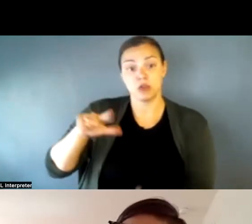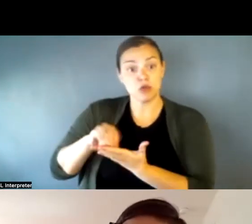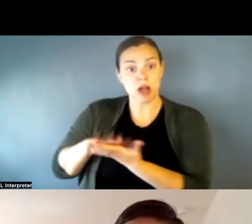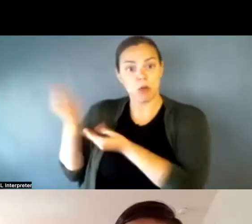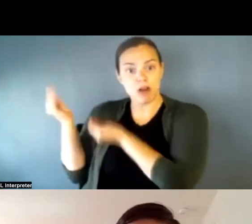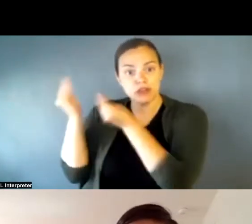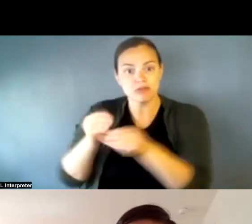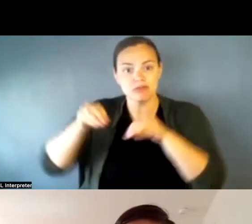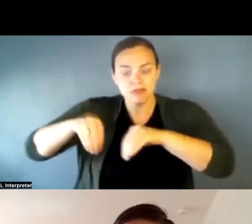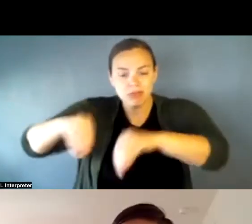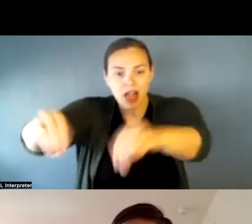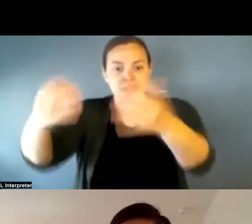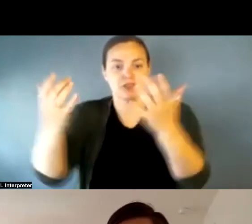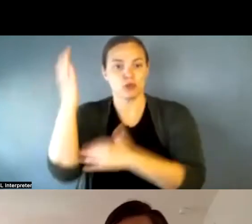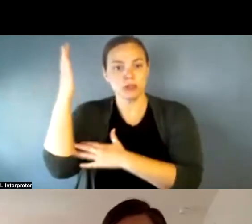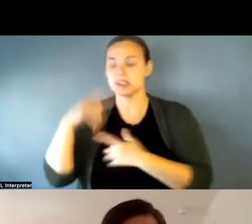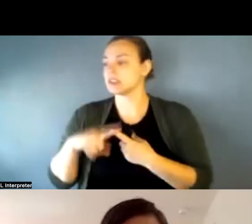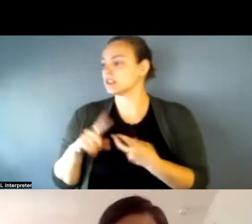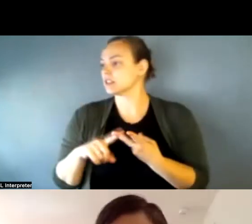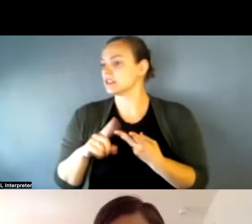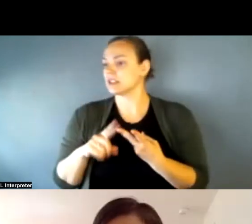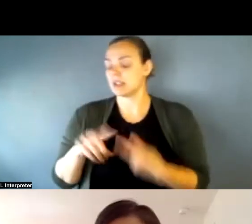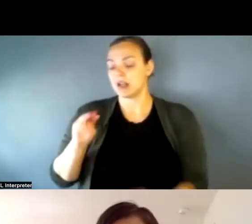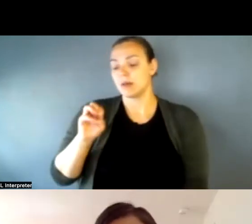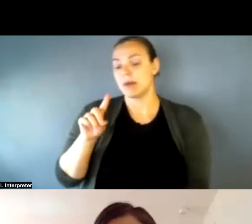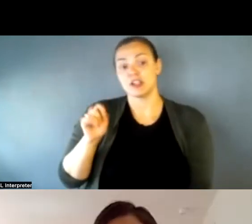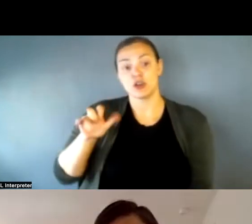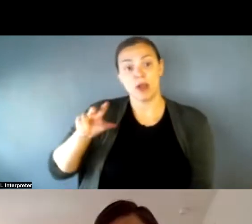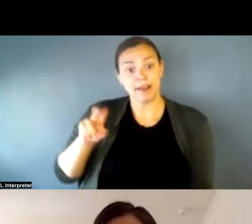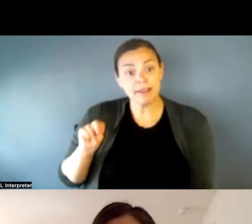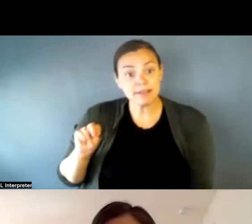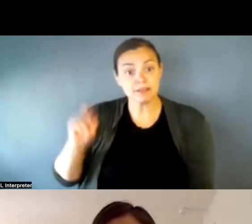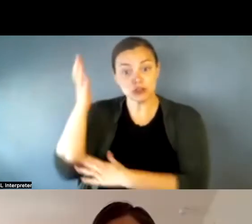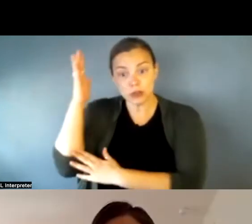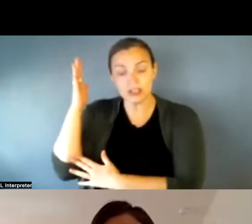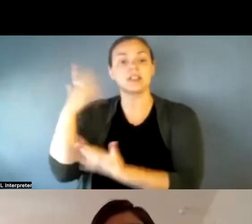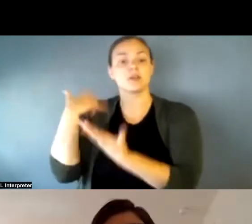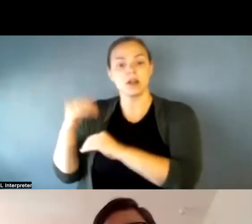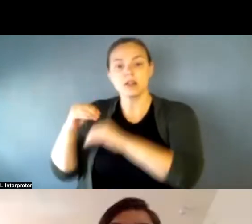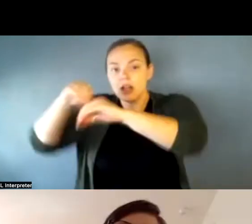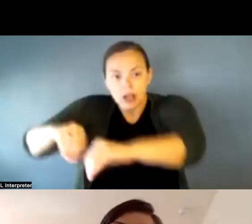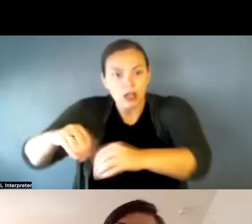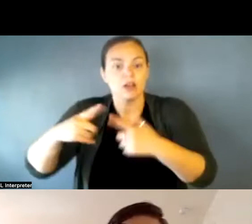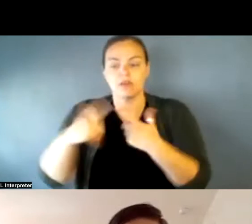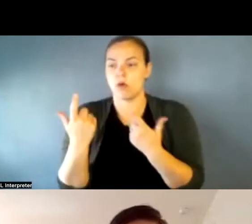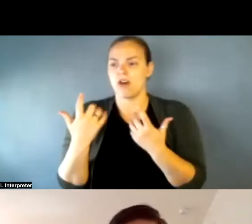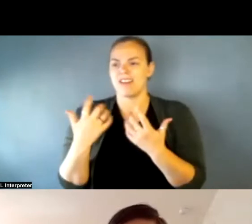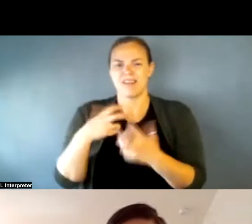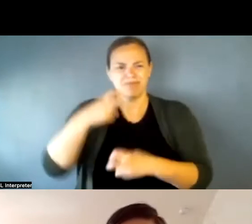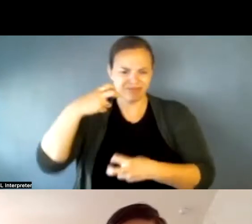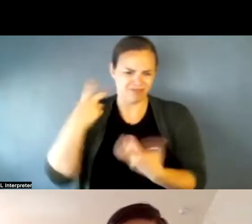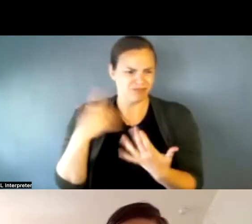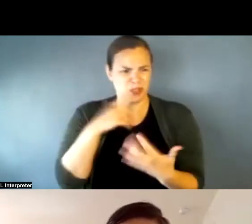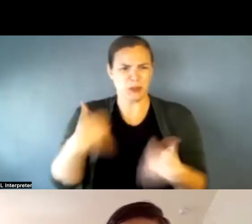trees from environments, in the Mediterranean that can kind of survive under harsher conditions. So just thinking